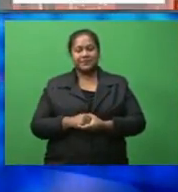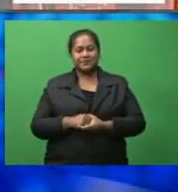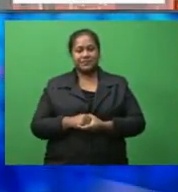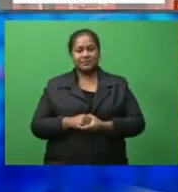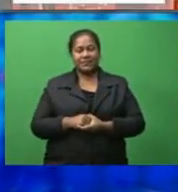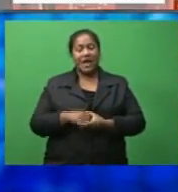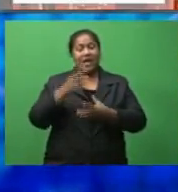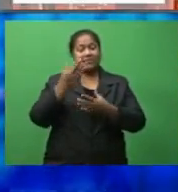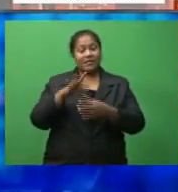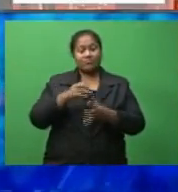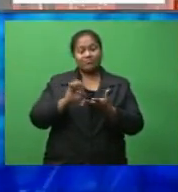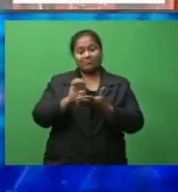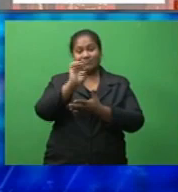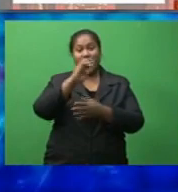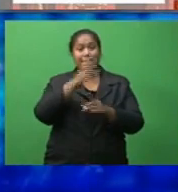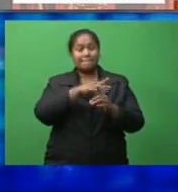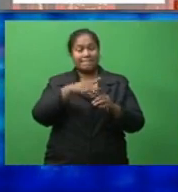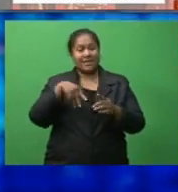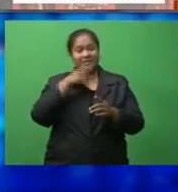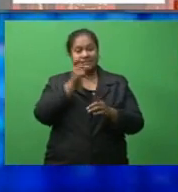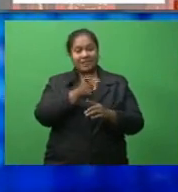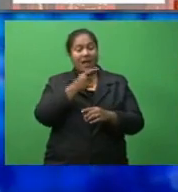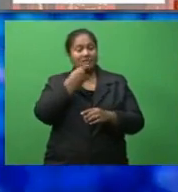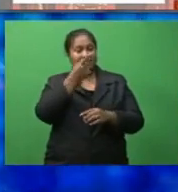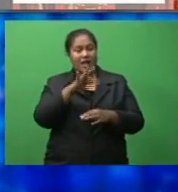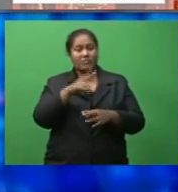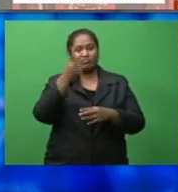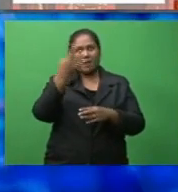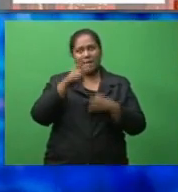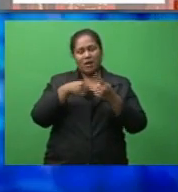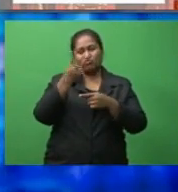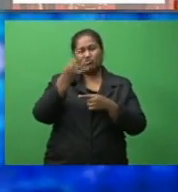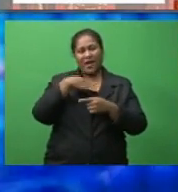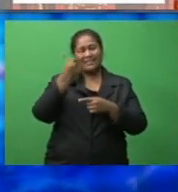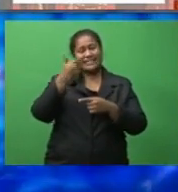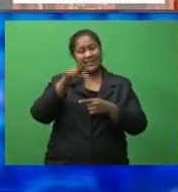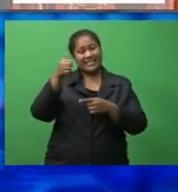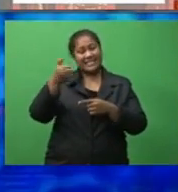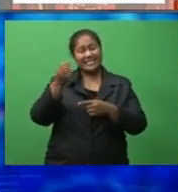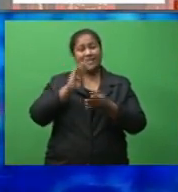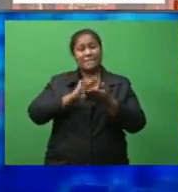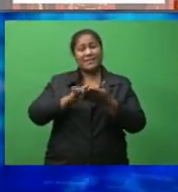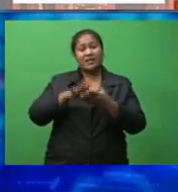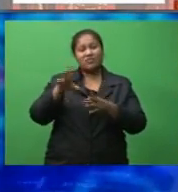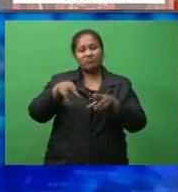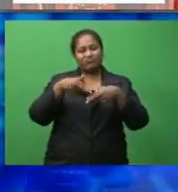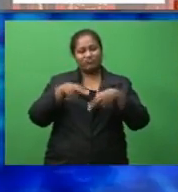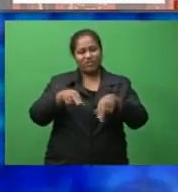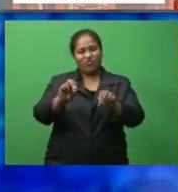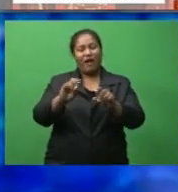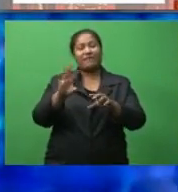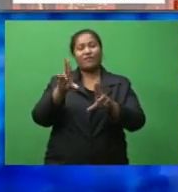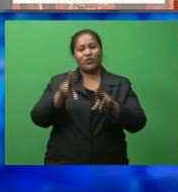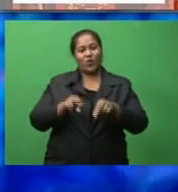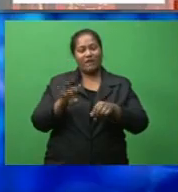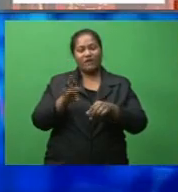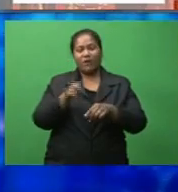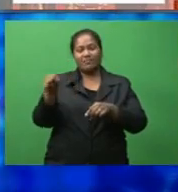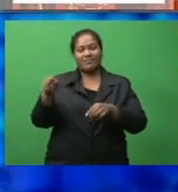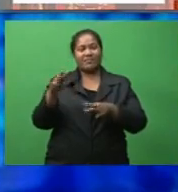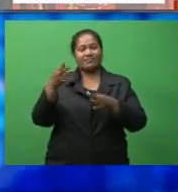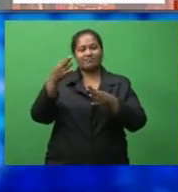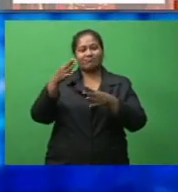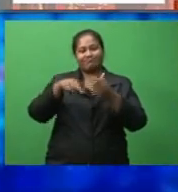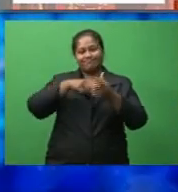The economy minister has revealed that about 276 million was withdrawn from the Fiji National Provident Fund after Tropical